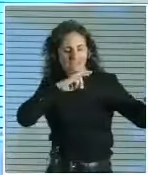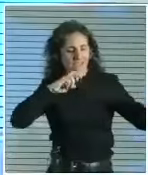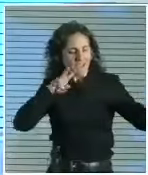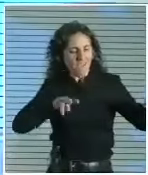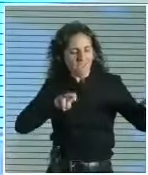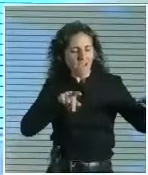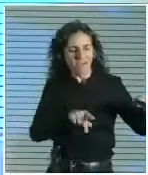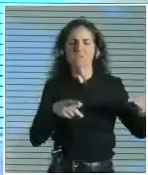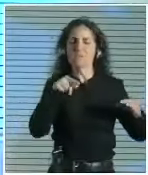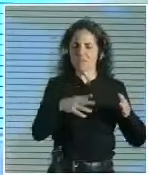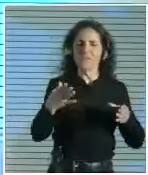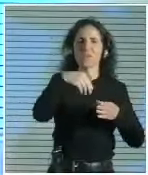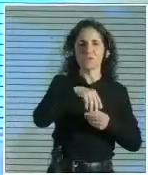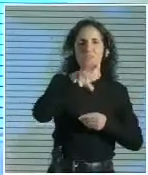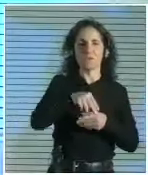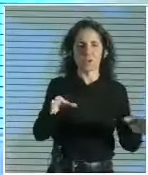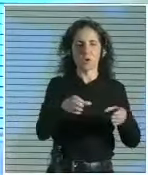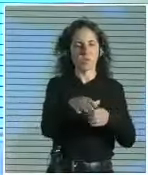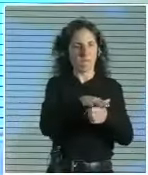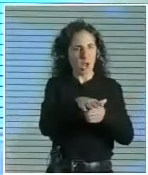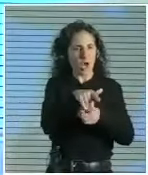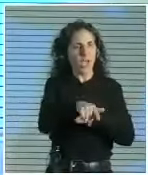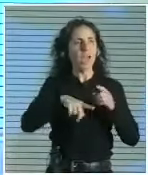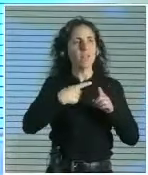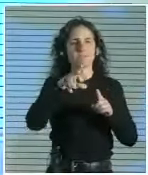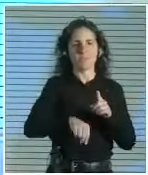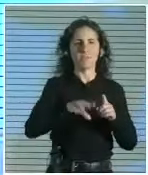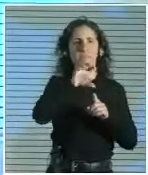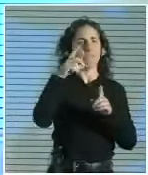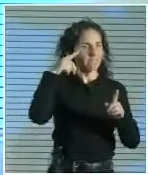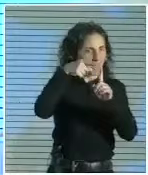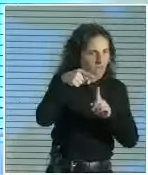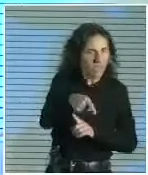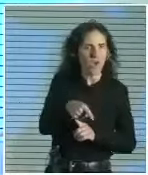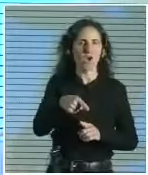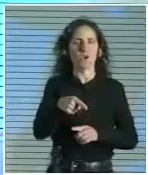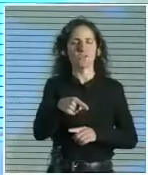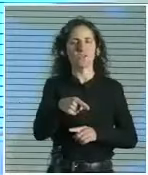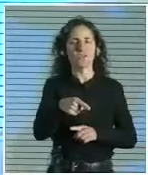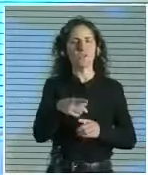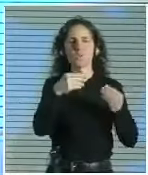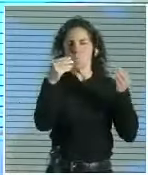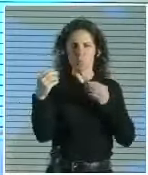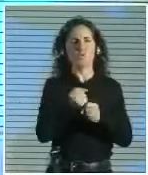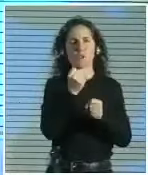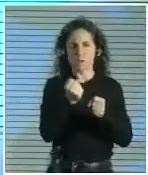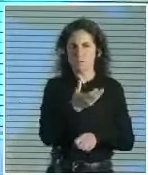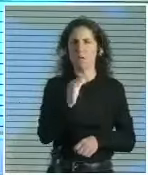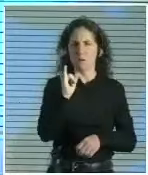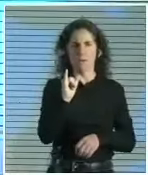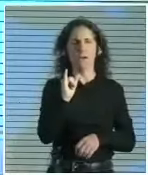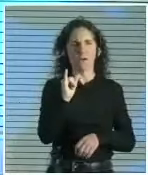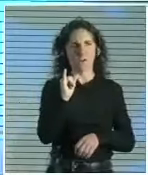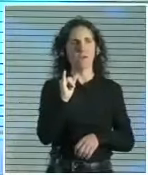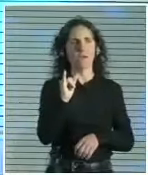the destination. We have a big work to involve local communities in